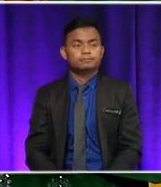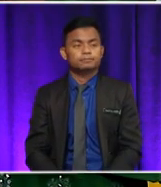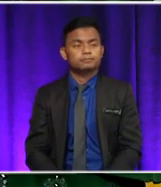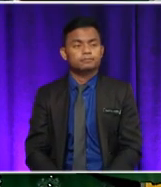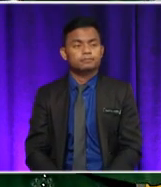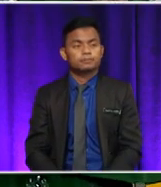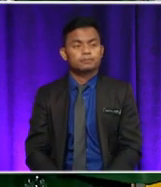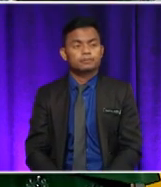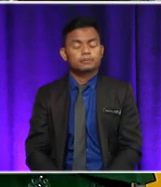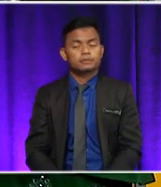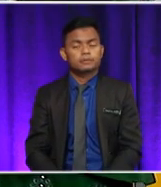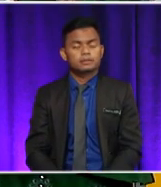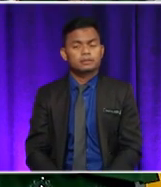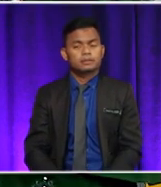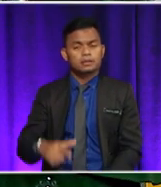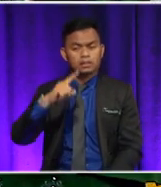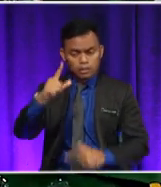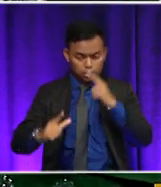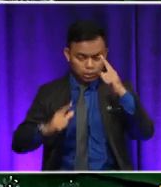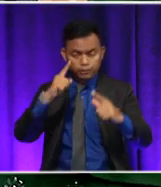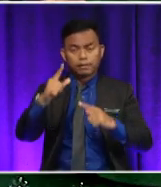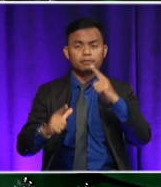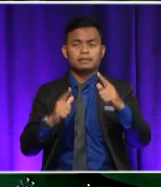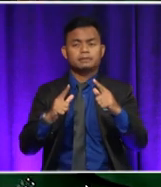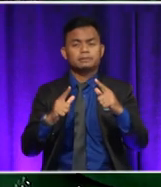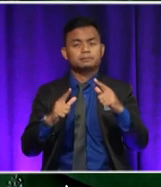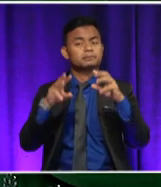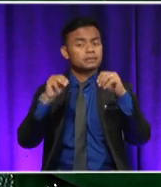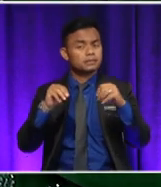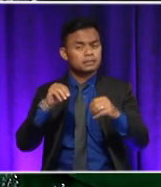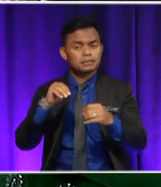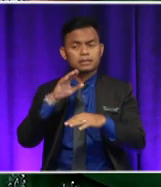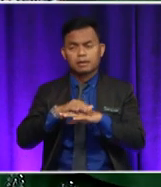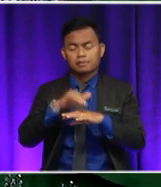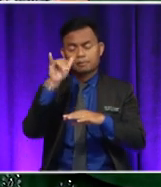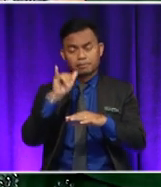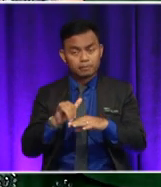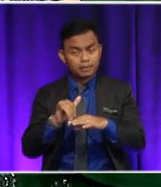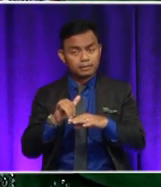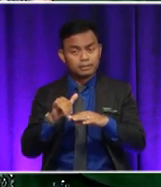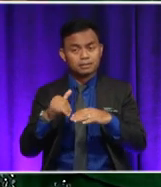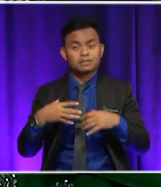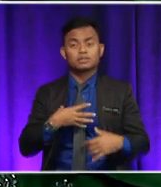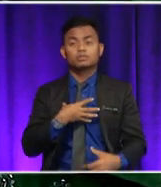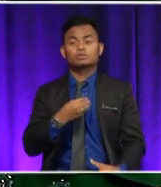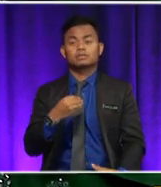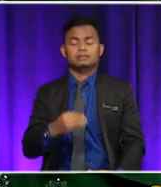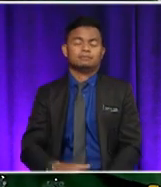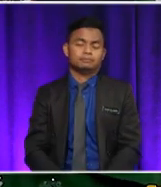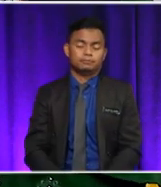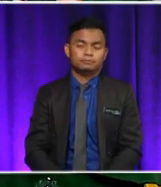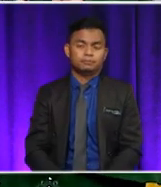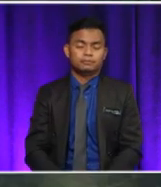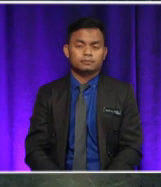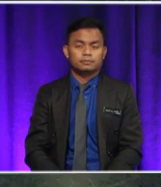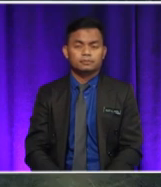Okay, the word traveling. I know lots of you get excited when you see or when you hear the word travel. So I'm going to ask